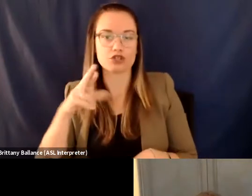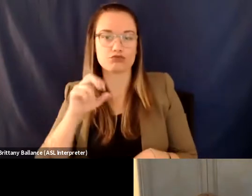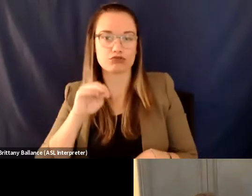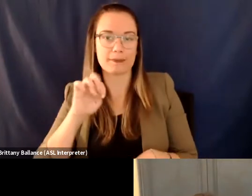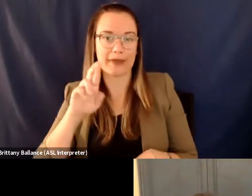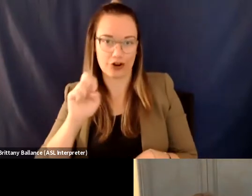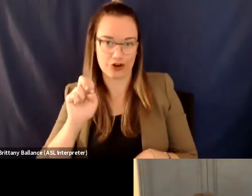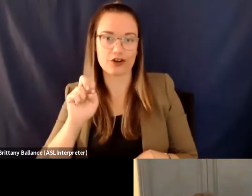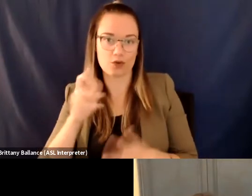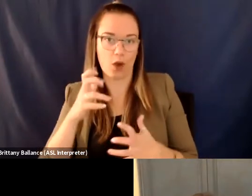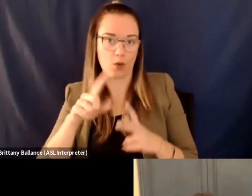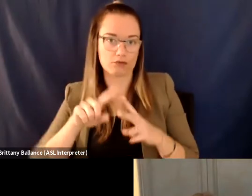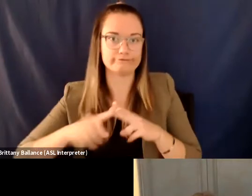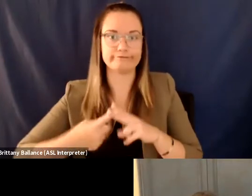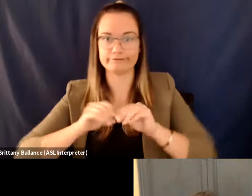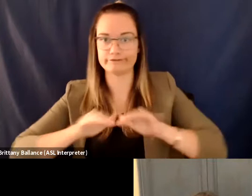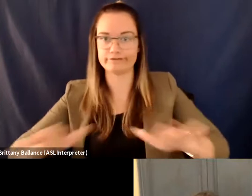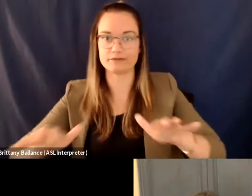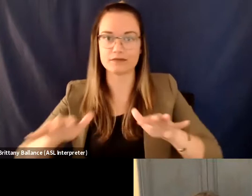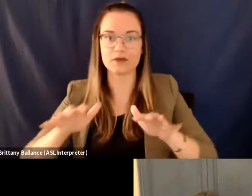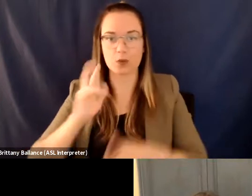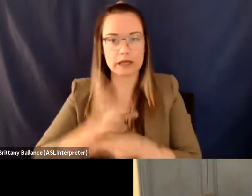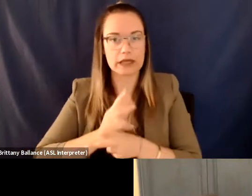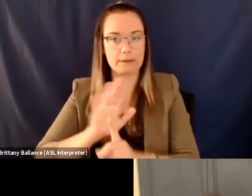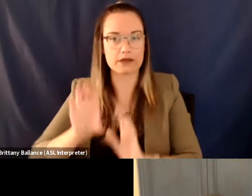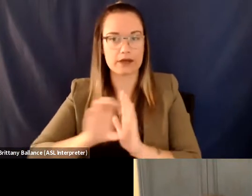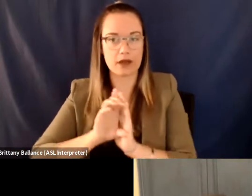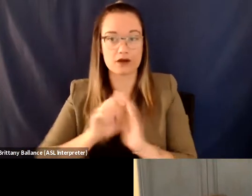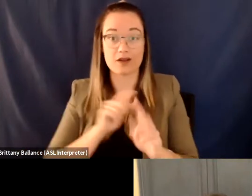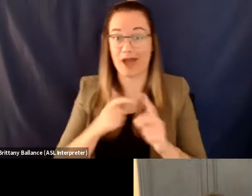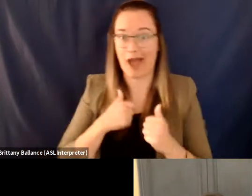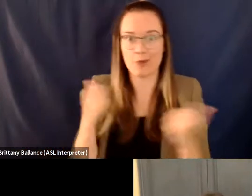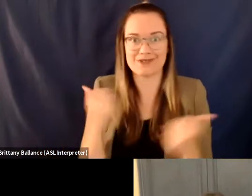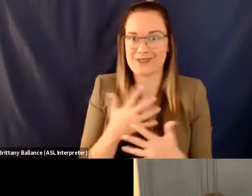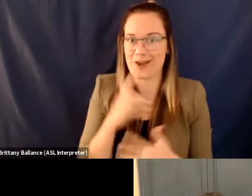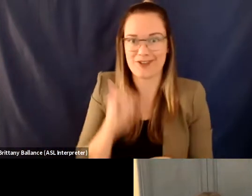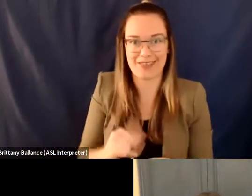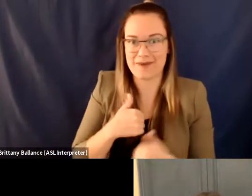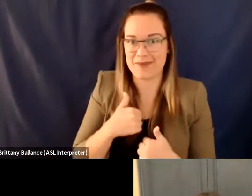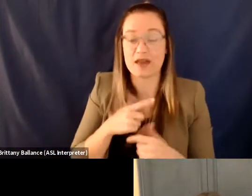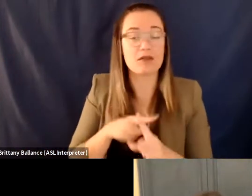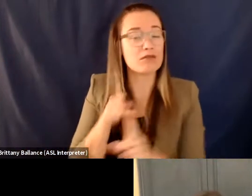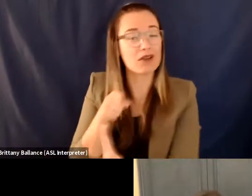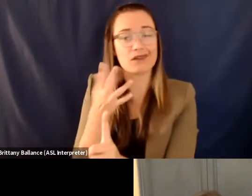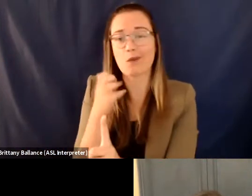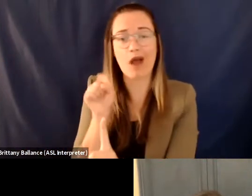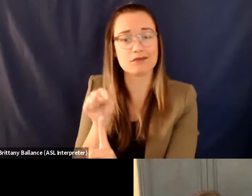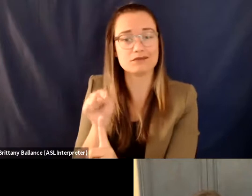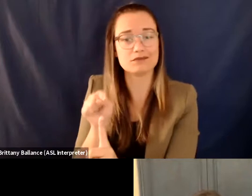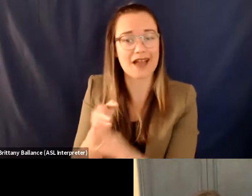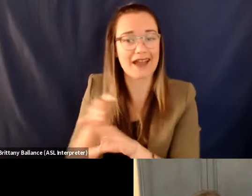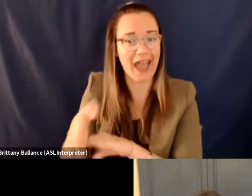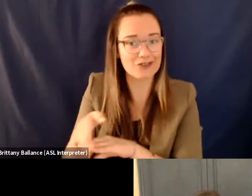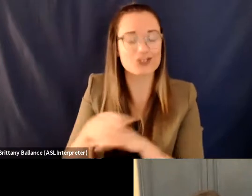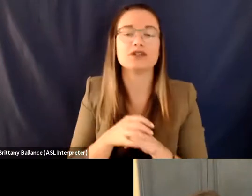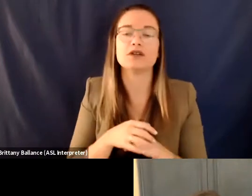is like kind of in keeping with his character, but like I would be terrified to do that, but you know, he wanted it that way. The rest of